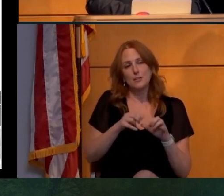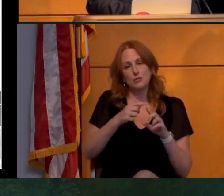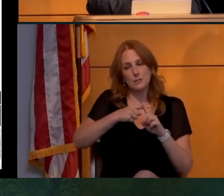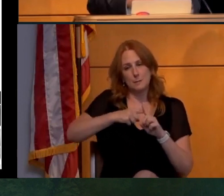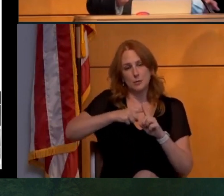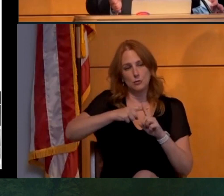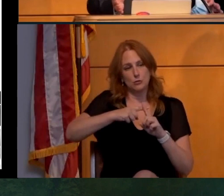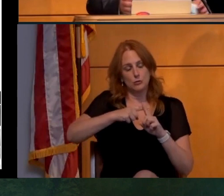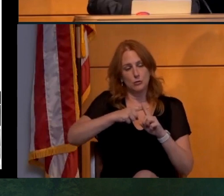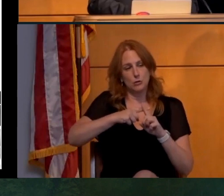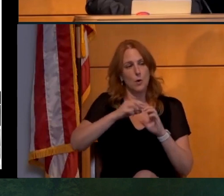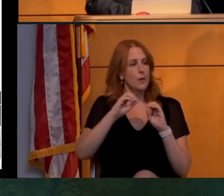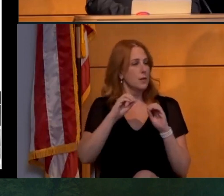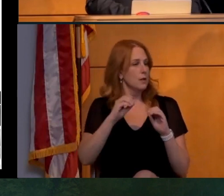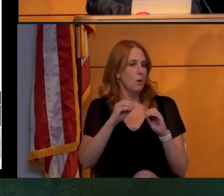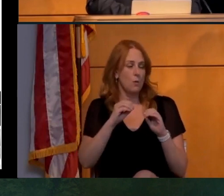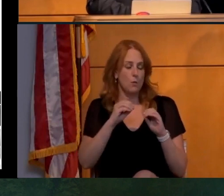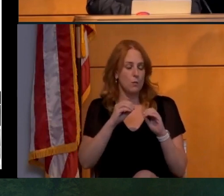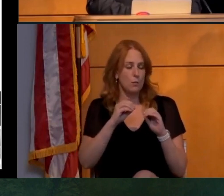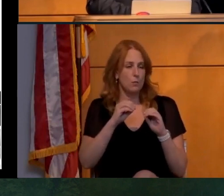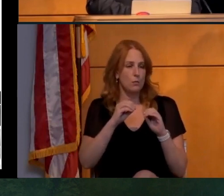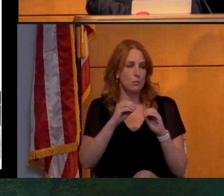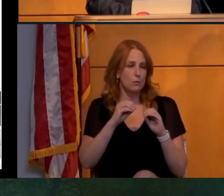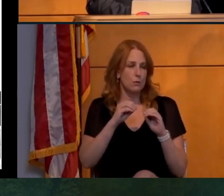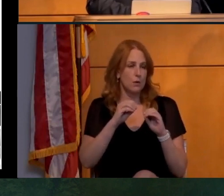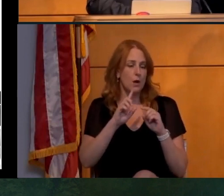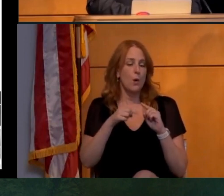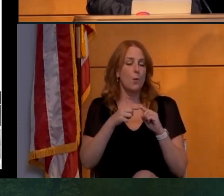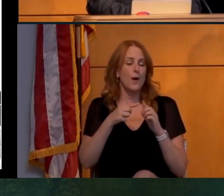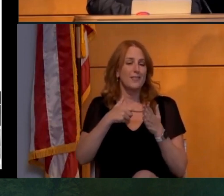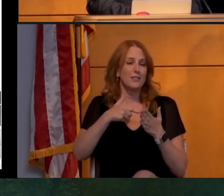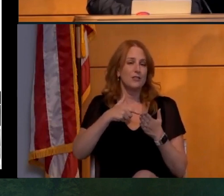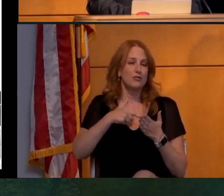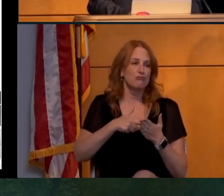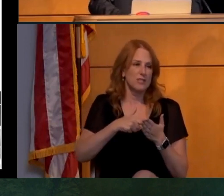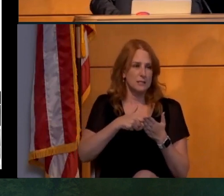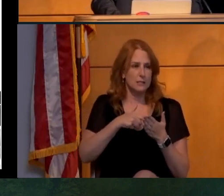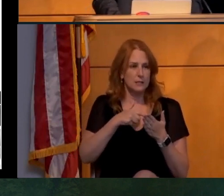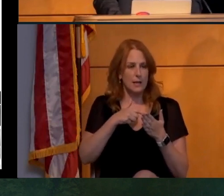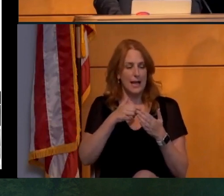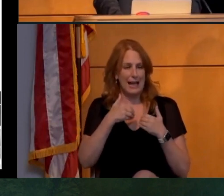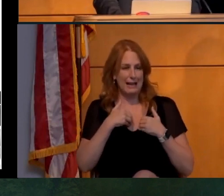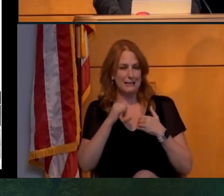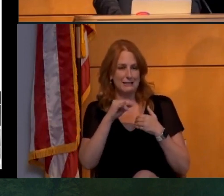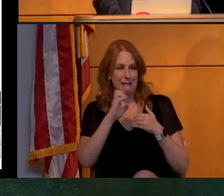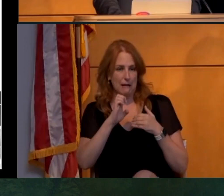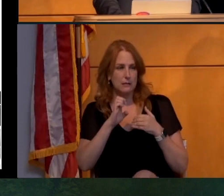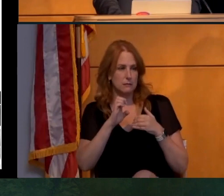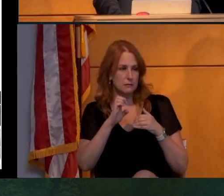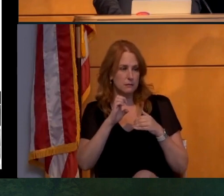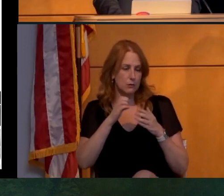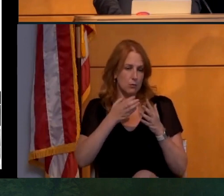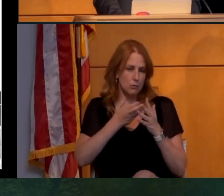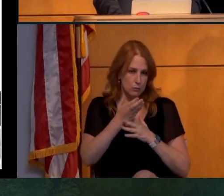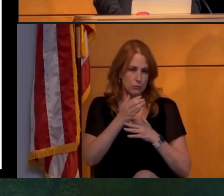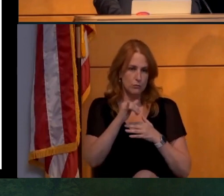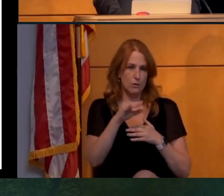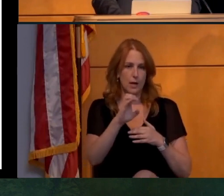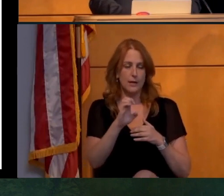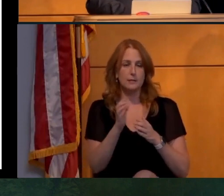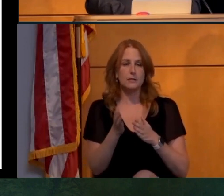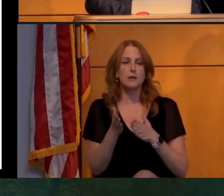temperature measurement with no cuttings when the drill is somewhat ice soaked. From an engineering